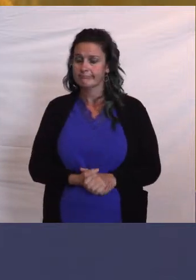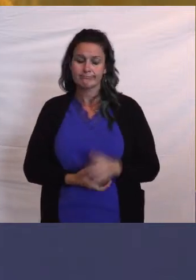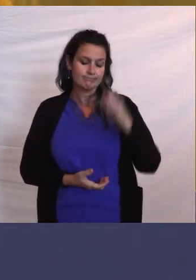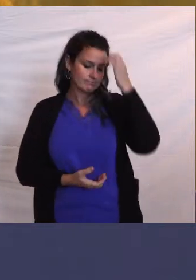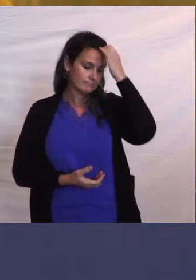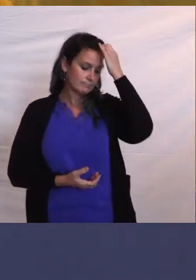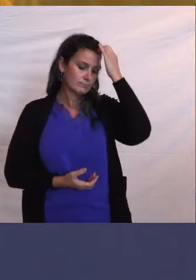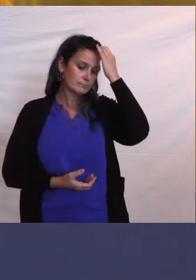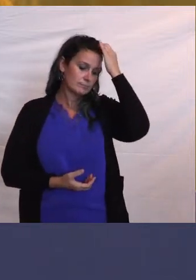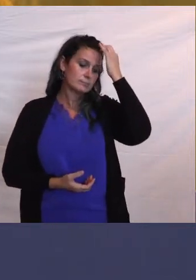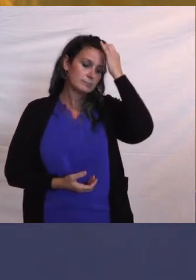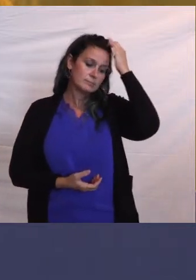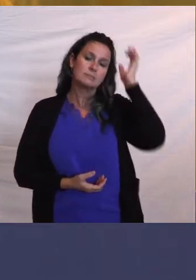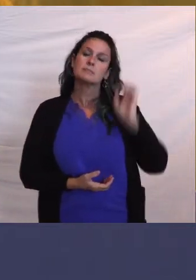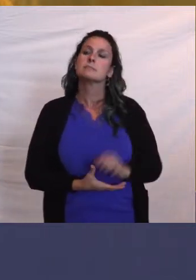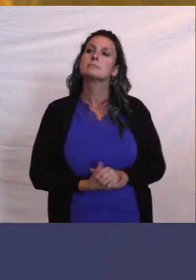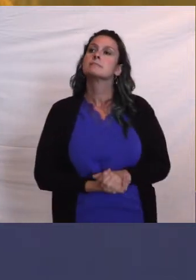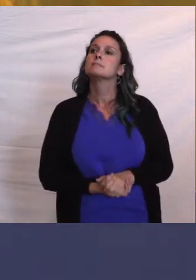that one.